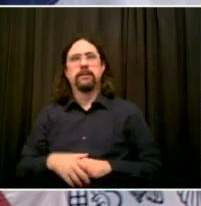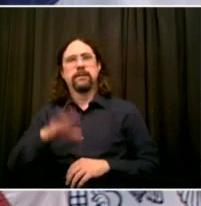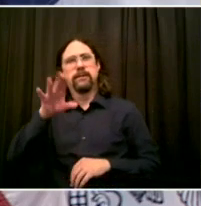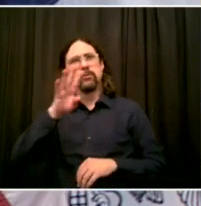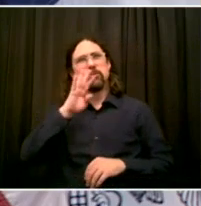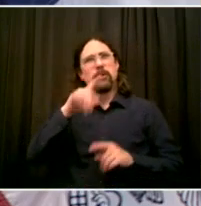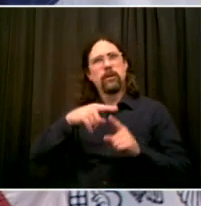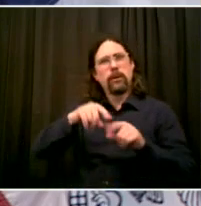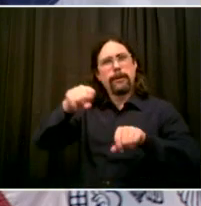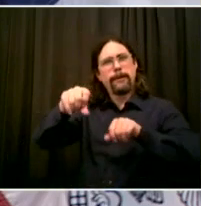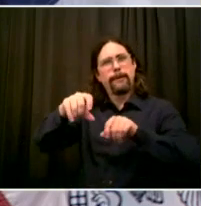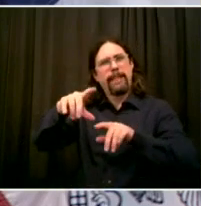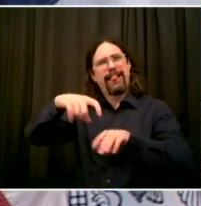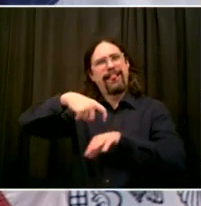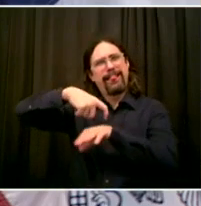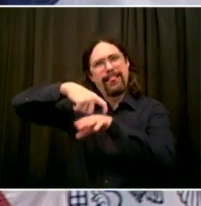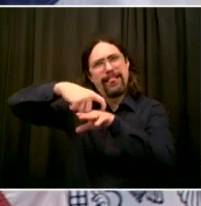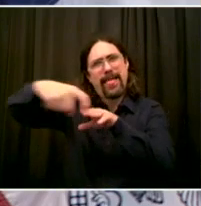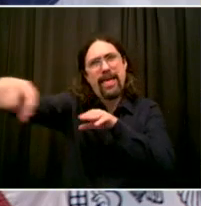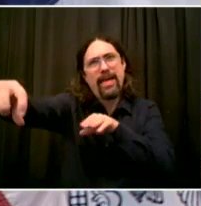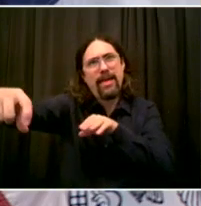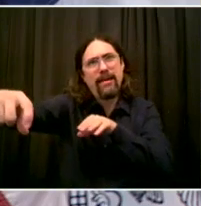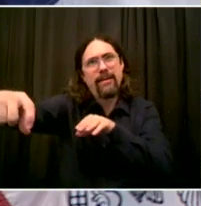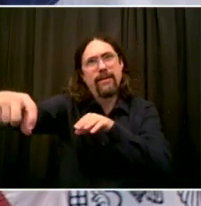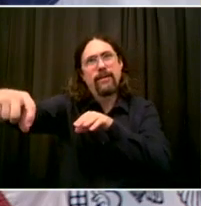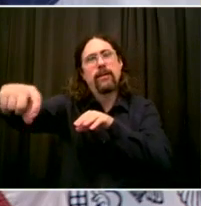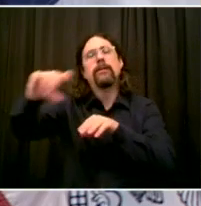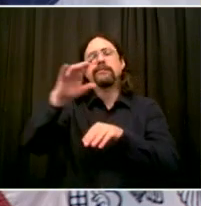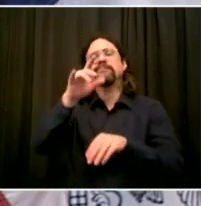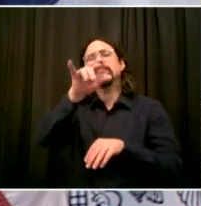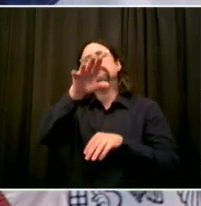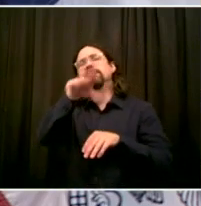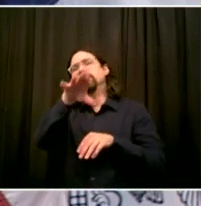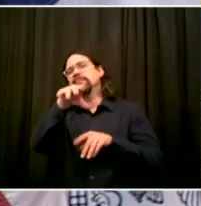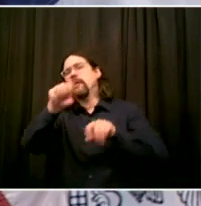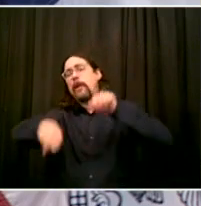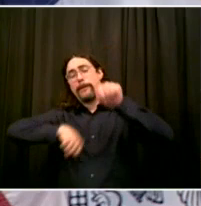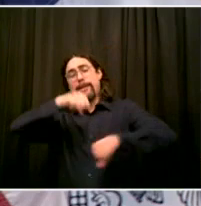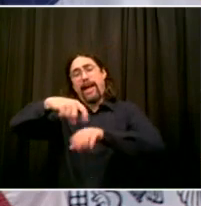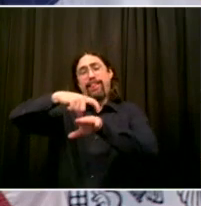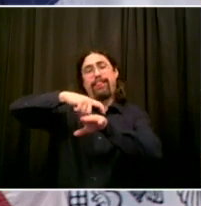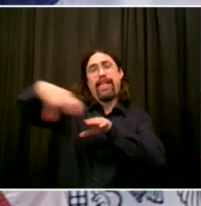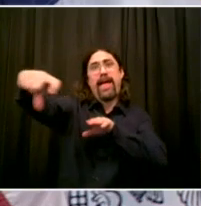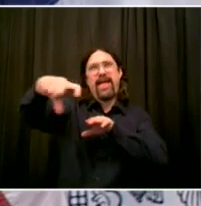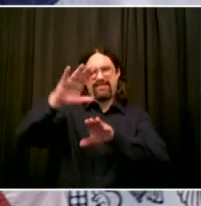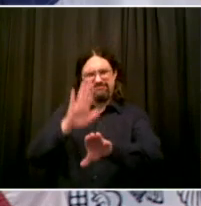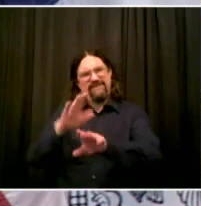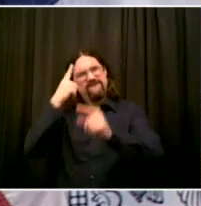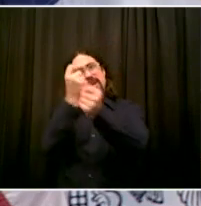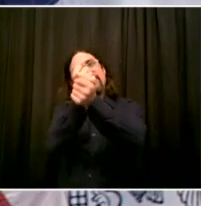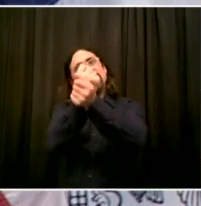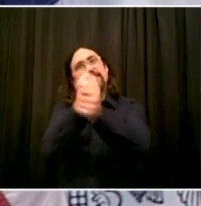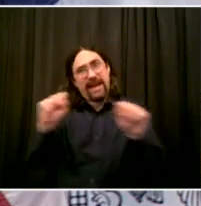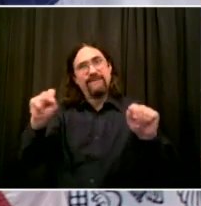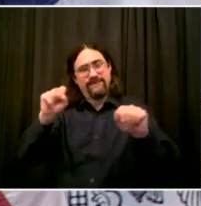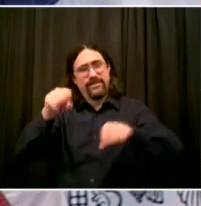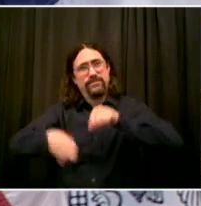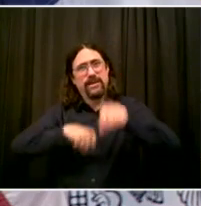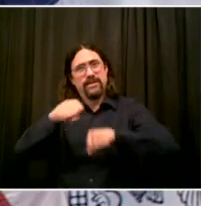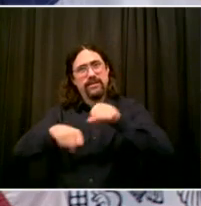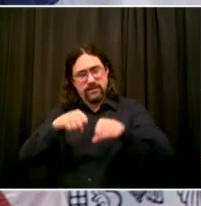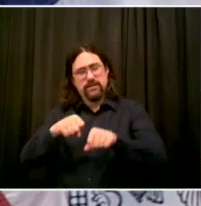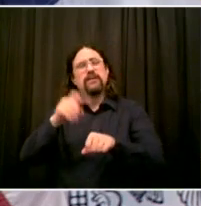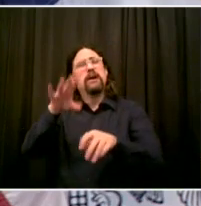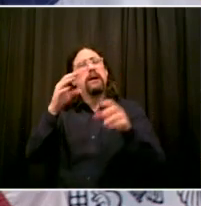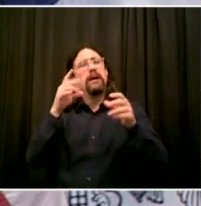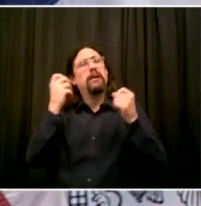failing to be a good Vision Zero partner? Oh, I disagree. Gersh, you already know my answer. I have said from day one, from the moment Bill